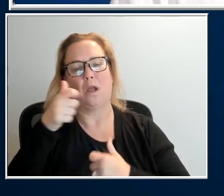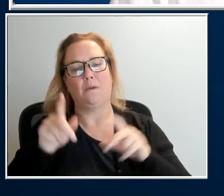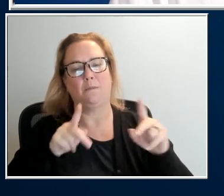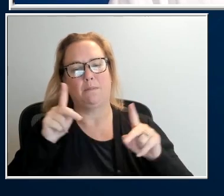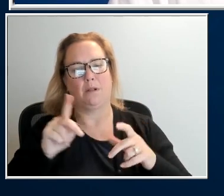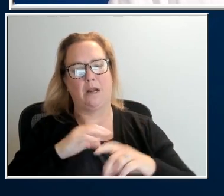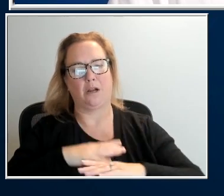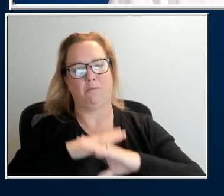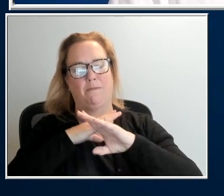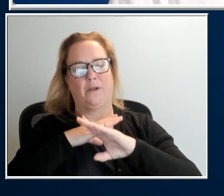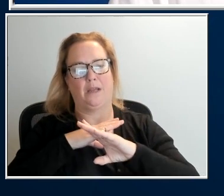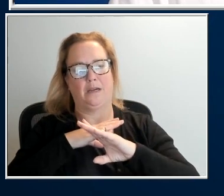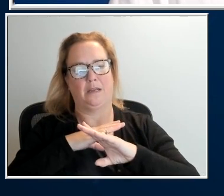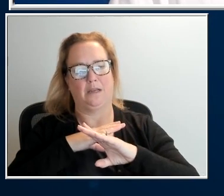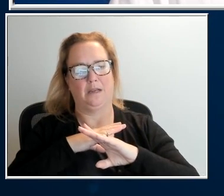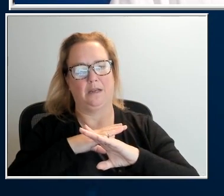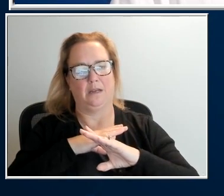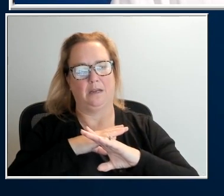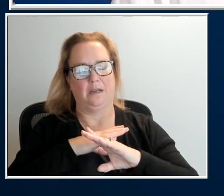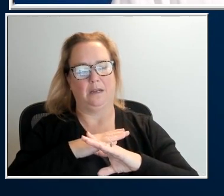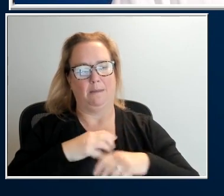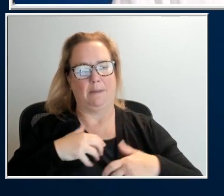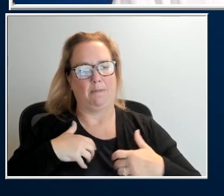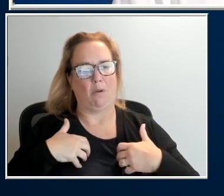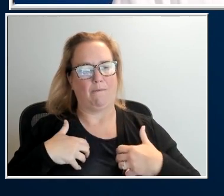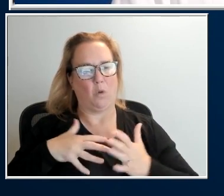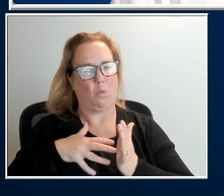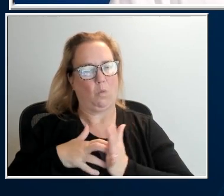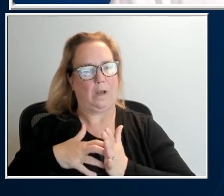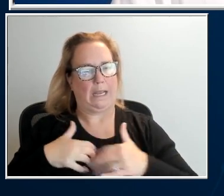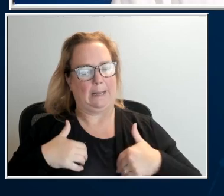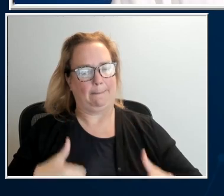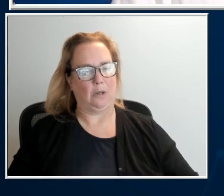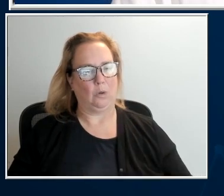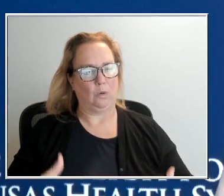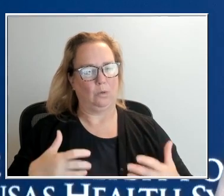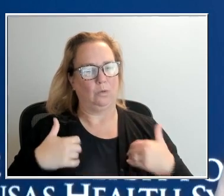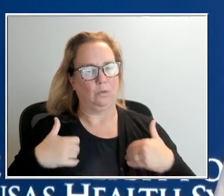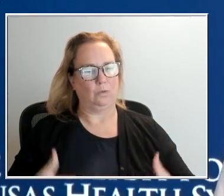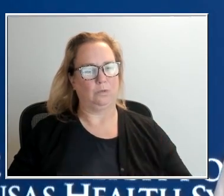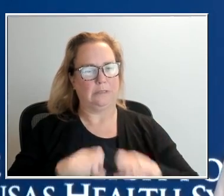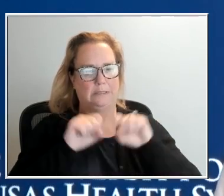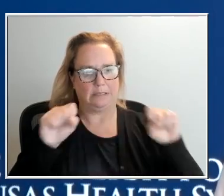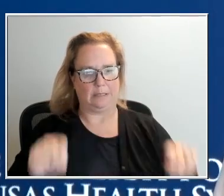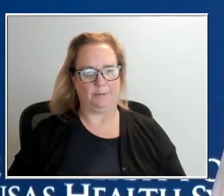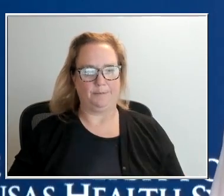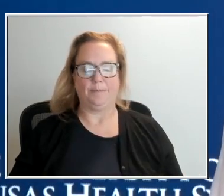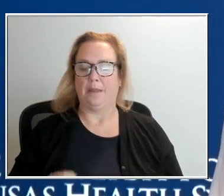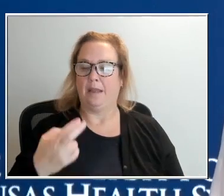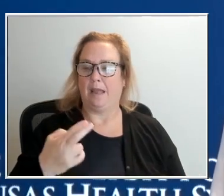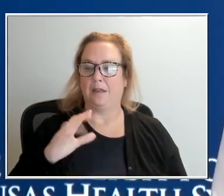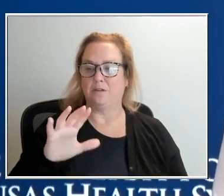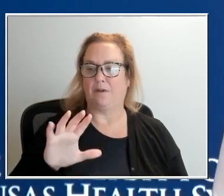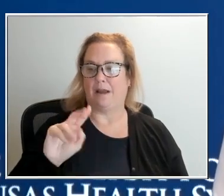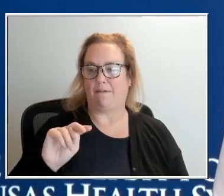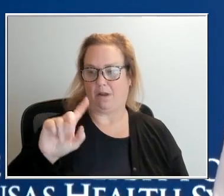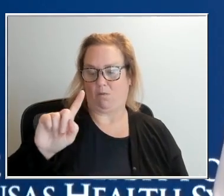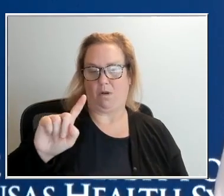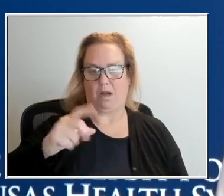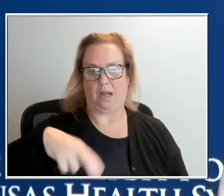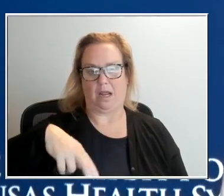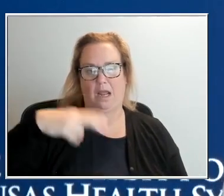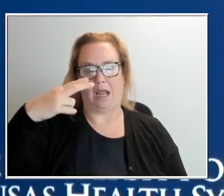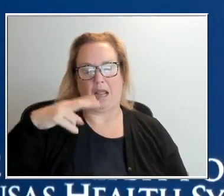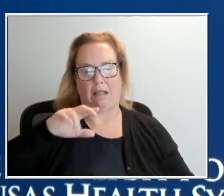it? Is it immunosuppressed folks? Anything that they should be looking out for? Yeah, so for right now, for H5N1, the highly pathogenic